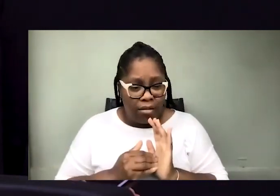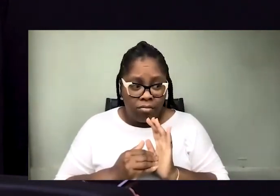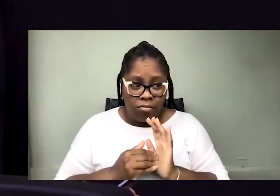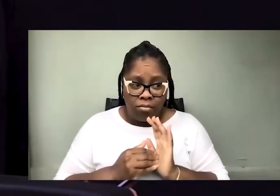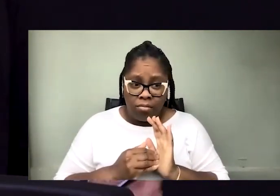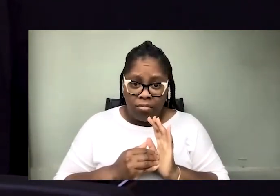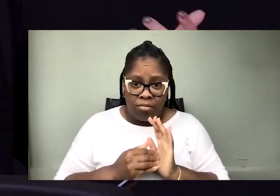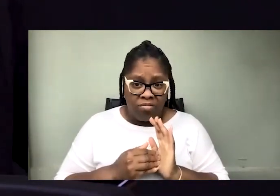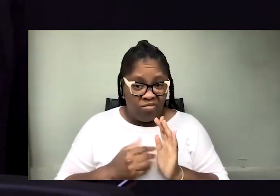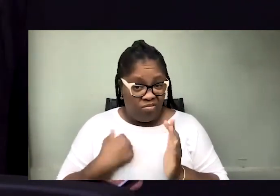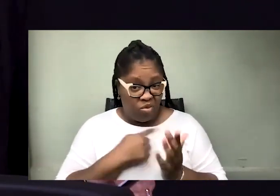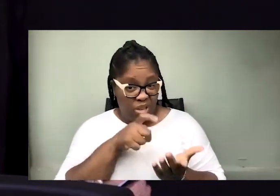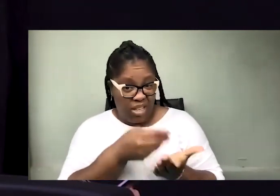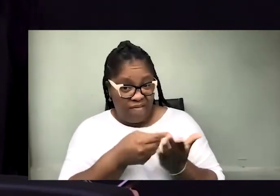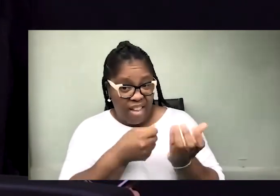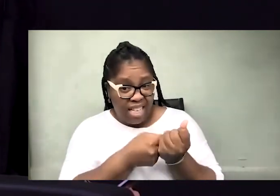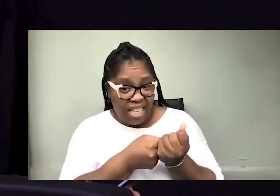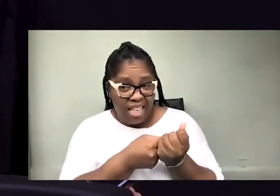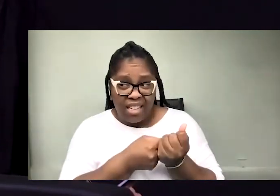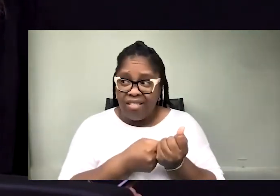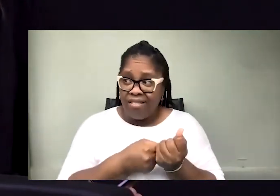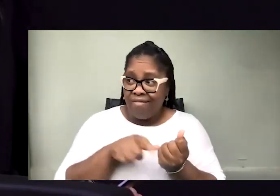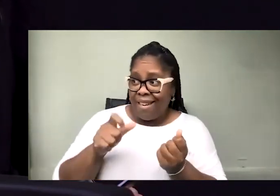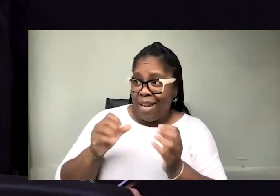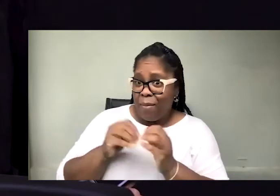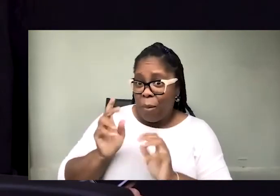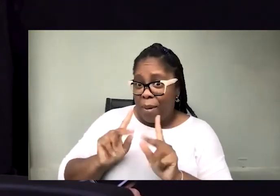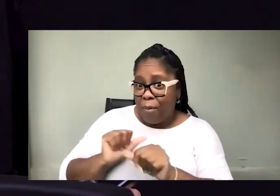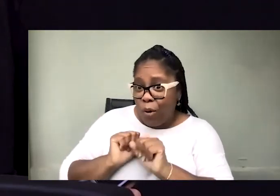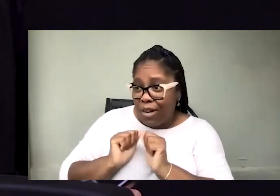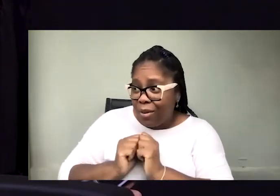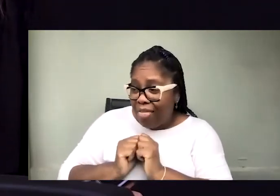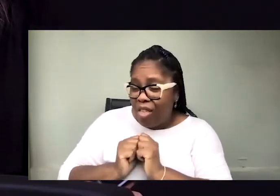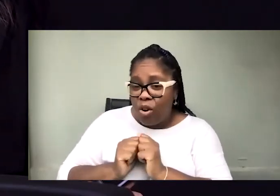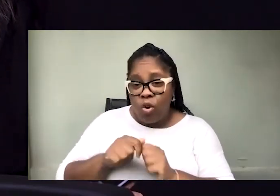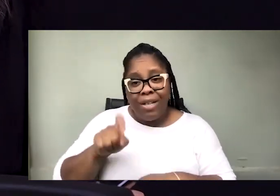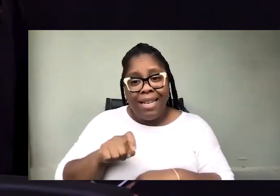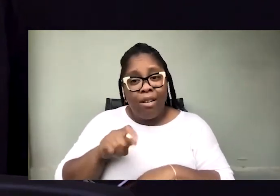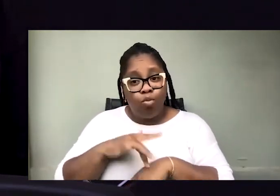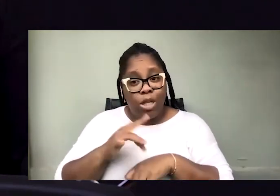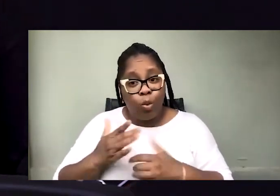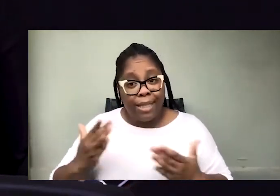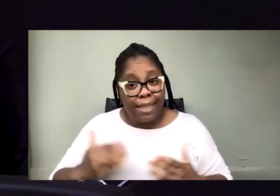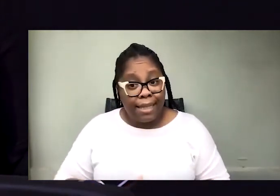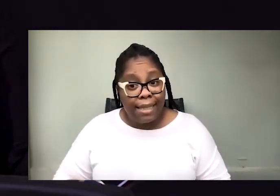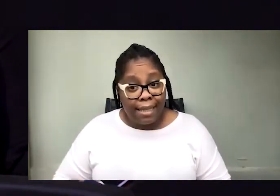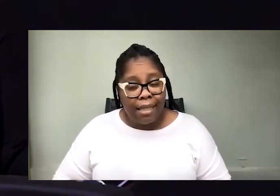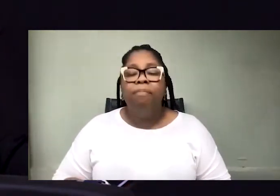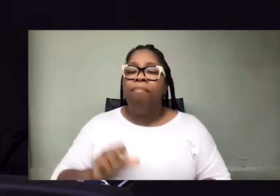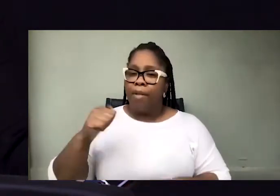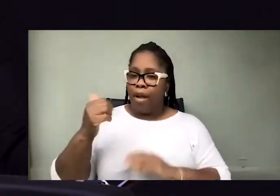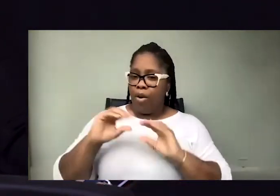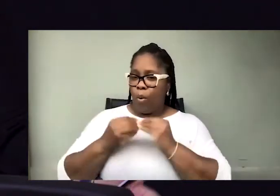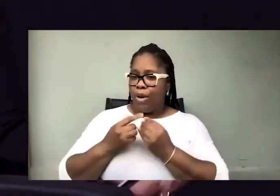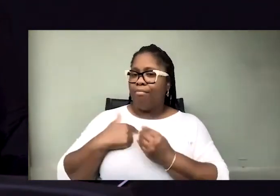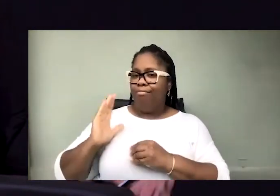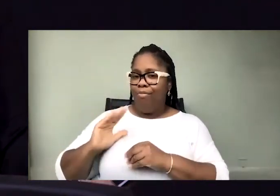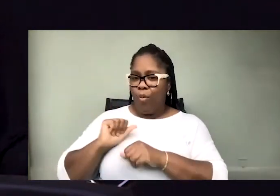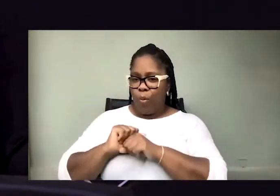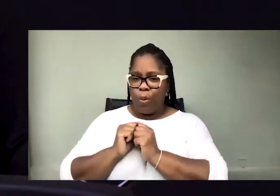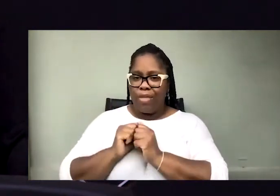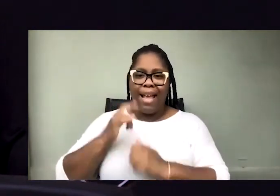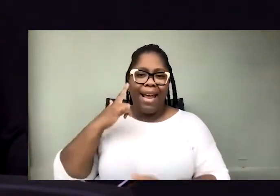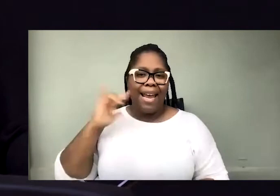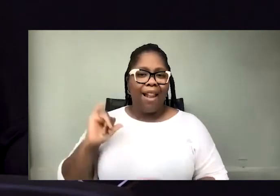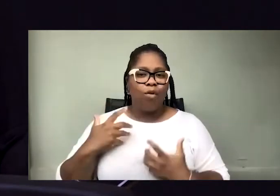something that needs some funding? Is it something that needs some people? Is it something that needs some resource? I know another organization I've worked with, California